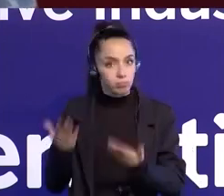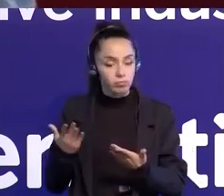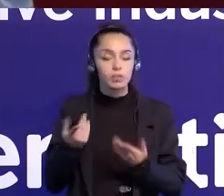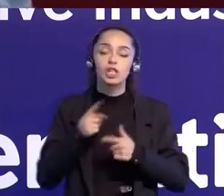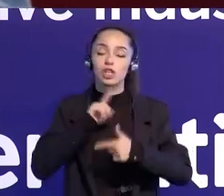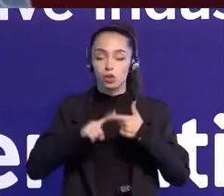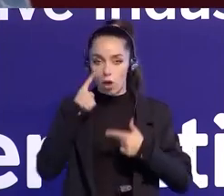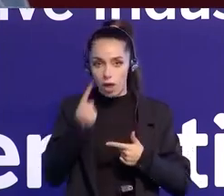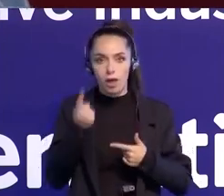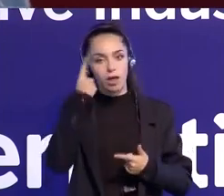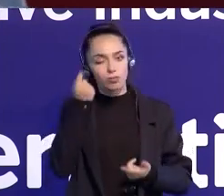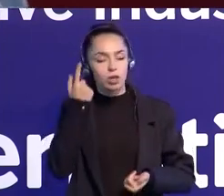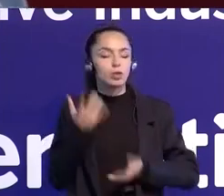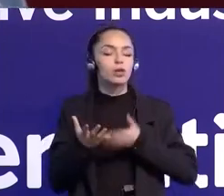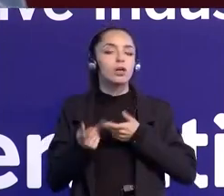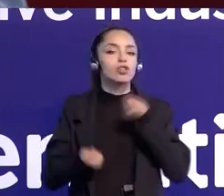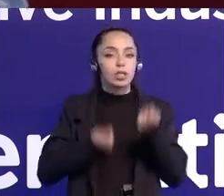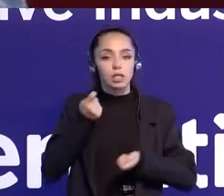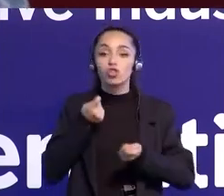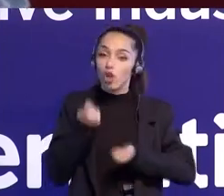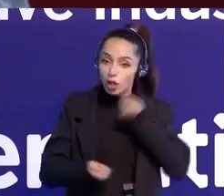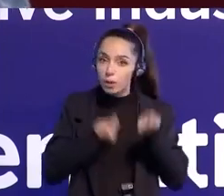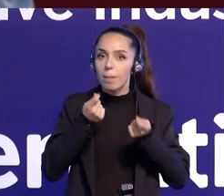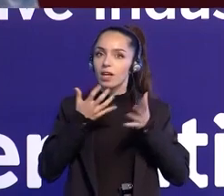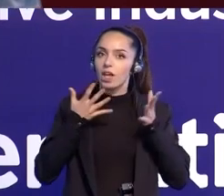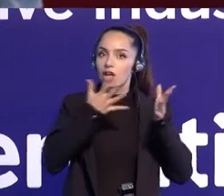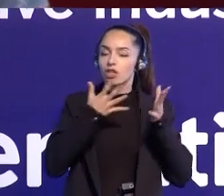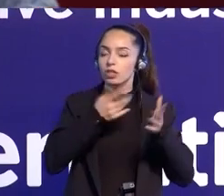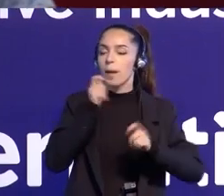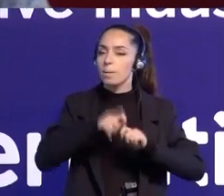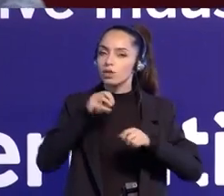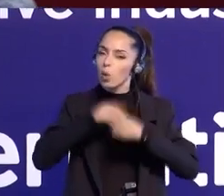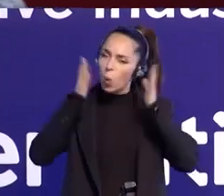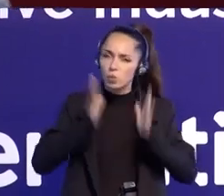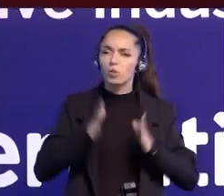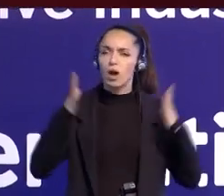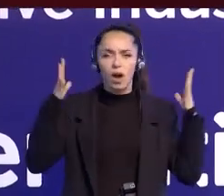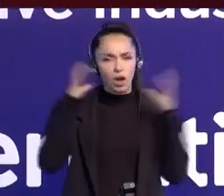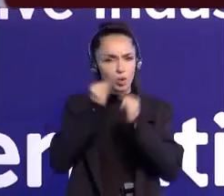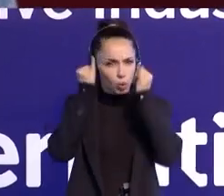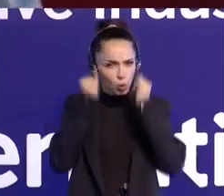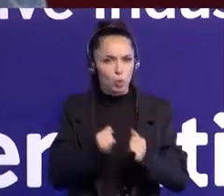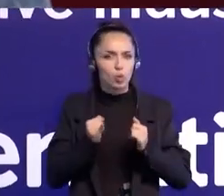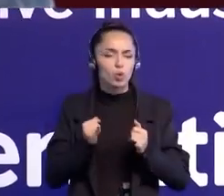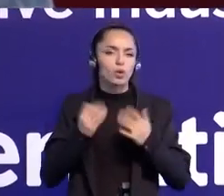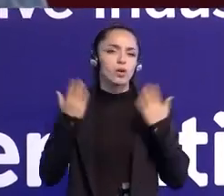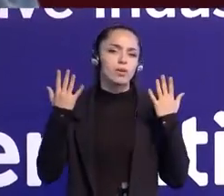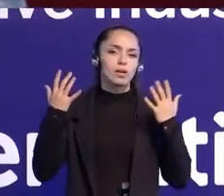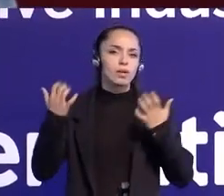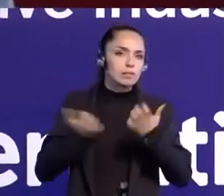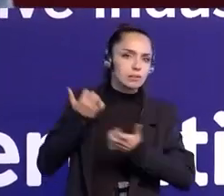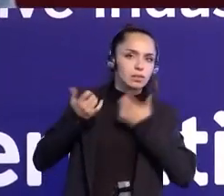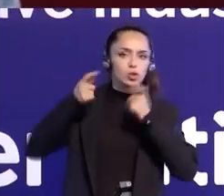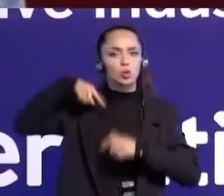even in the darkest hour, even during the blackouts. For example, during the first 8 months